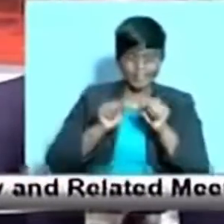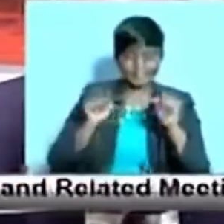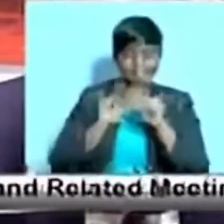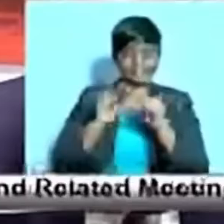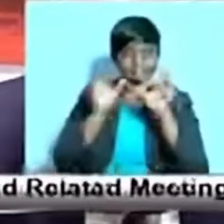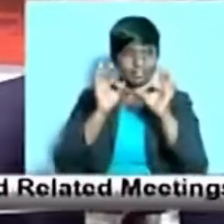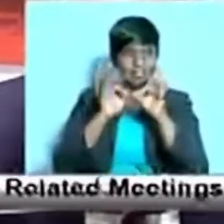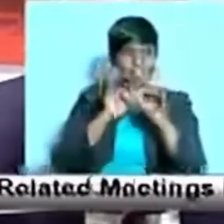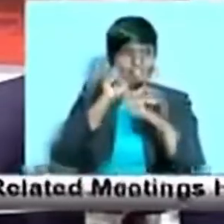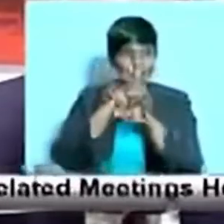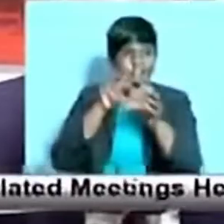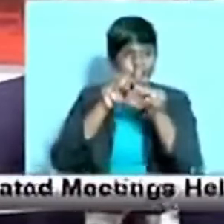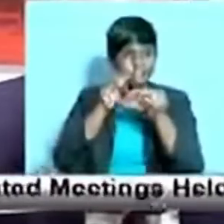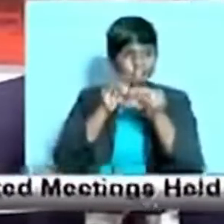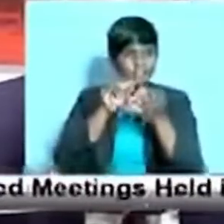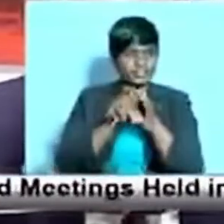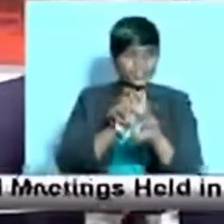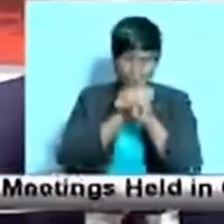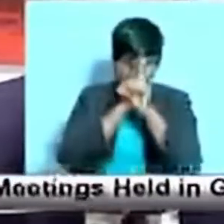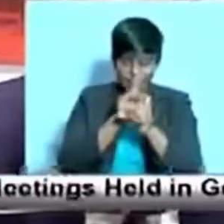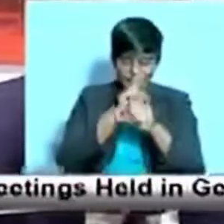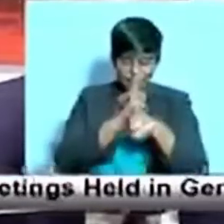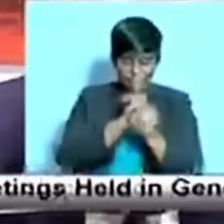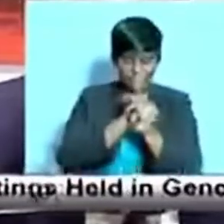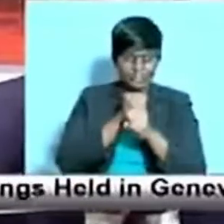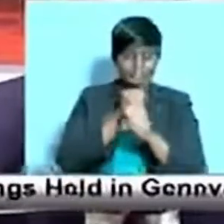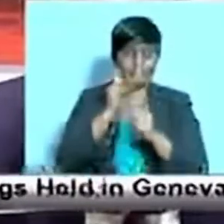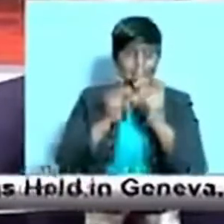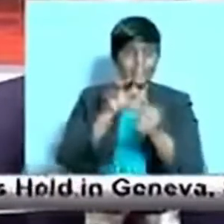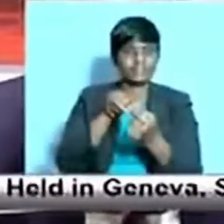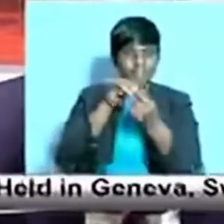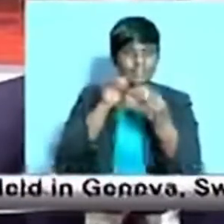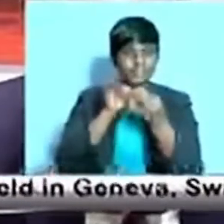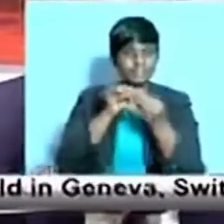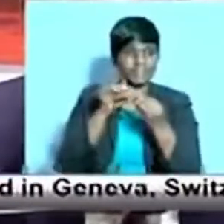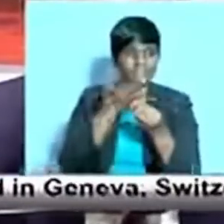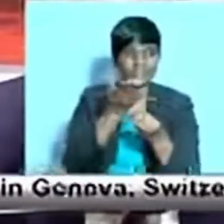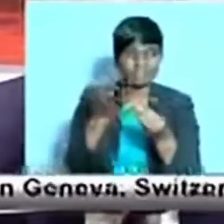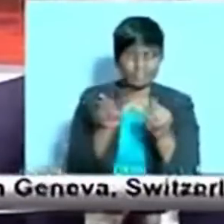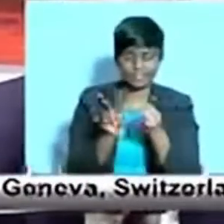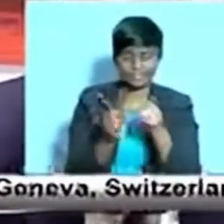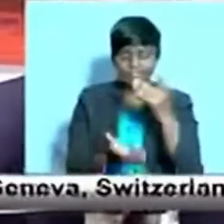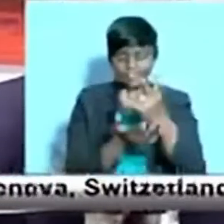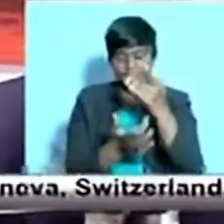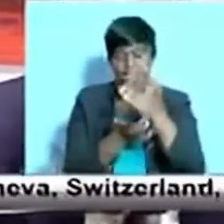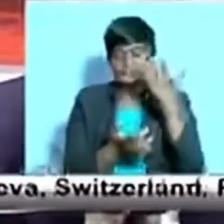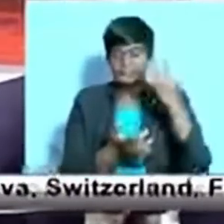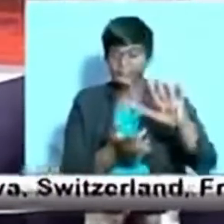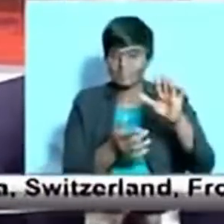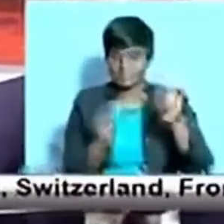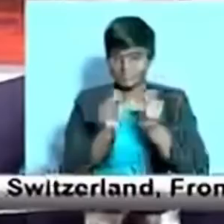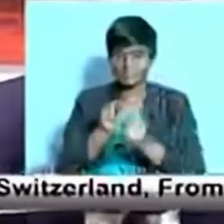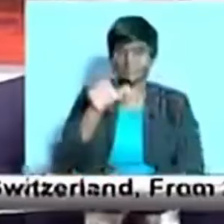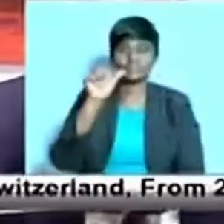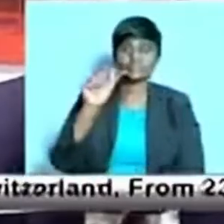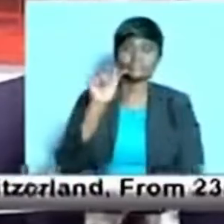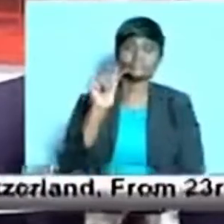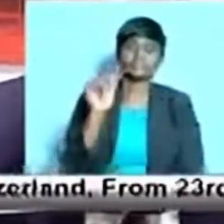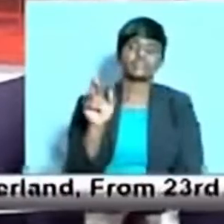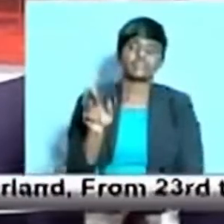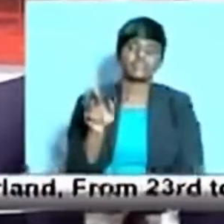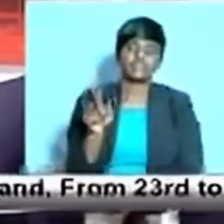effectively participate in decision-making processes, especially of technical nature, such as artificial